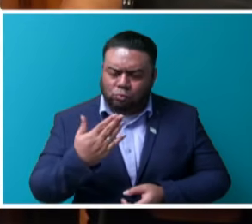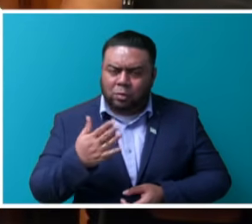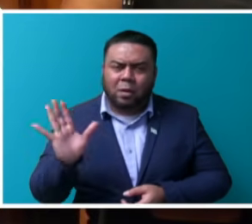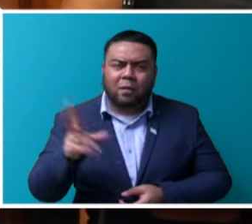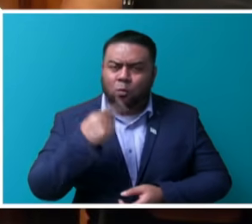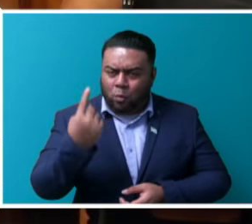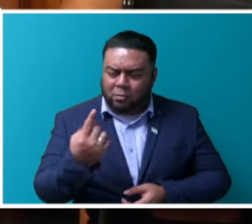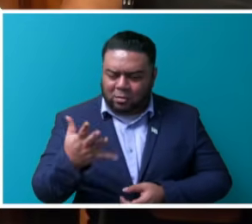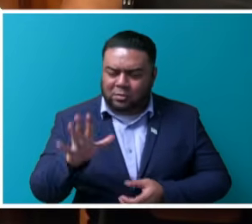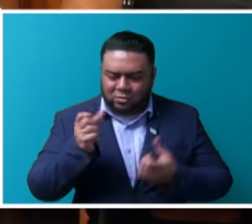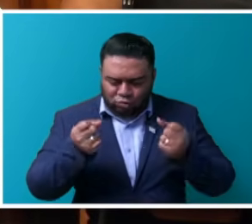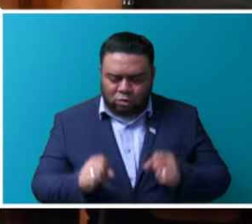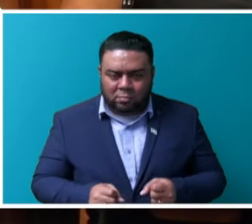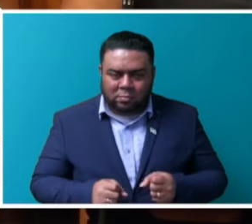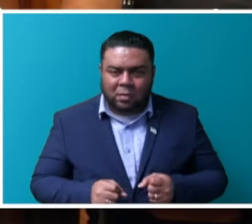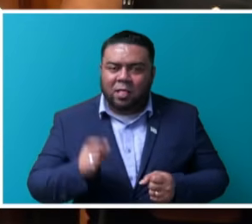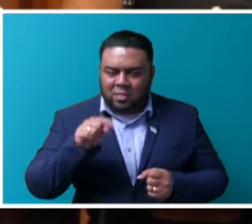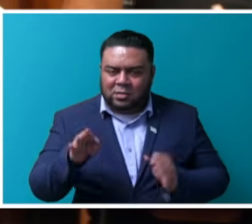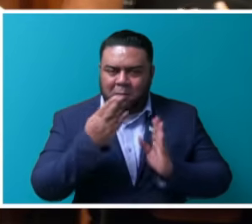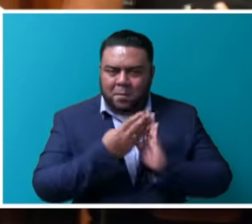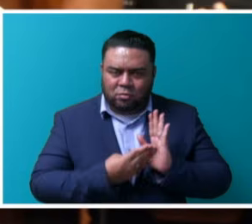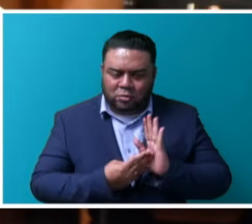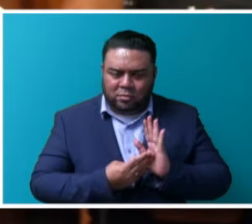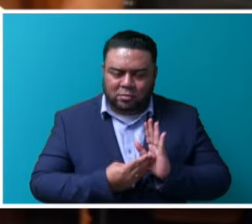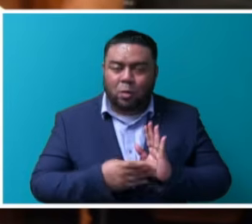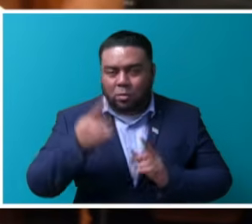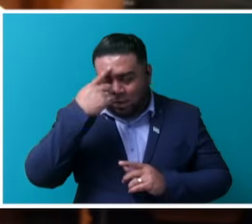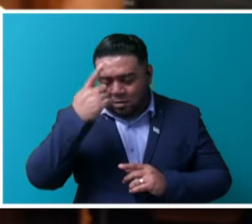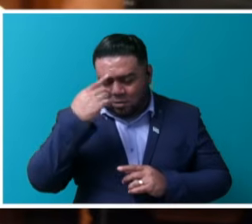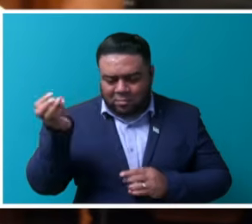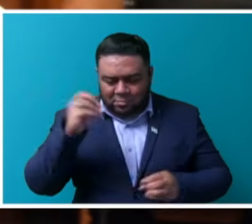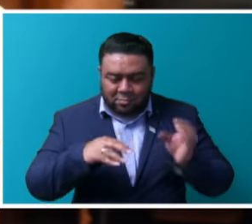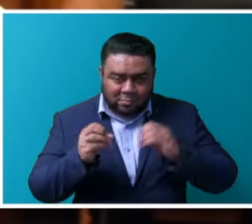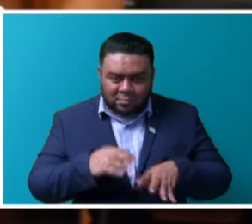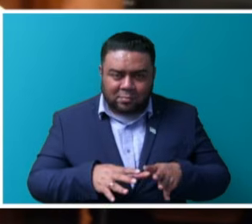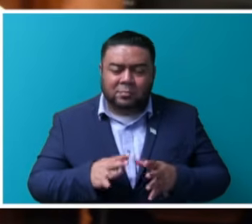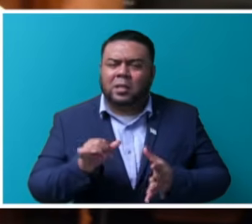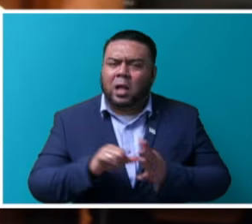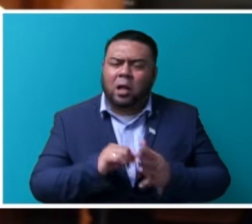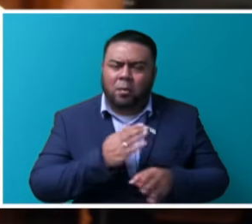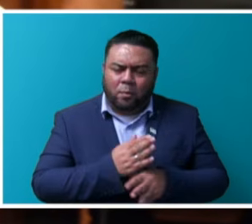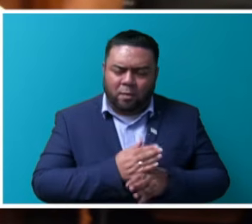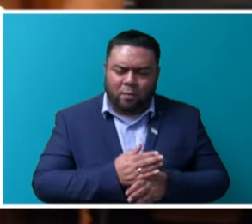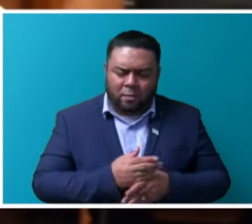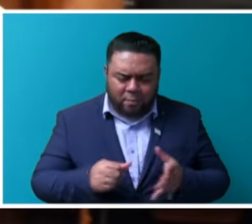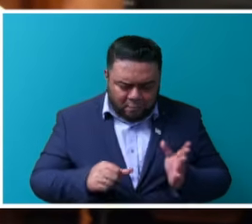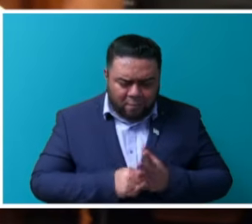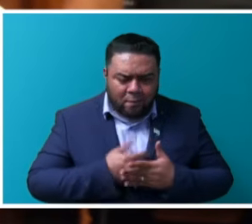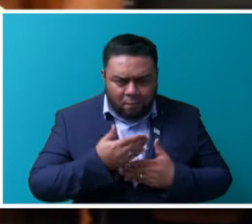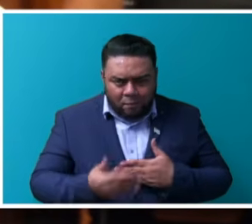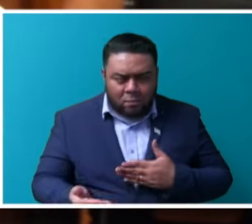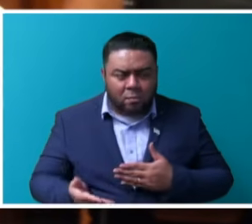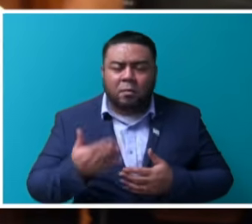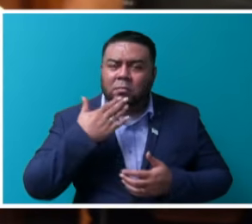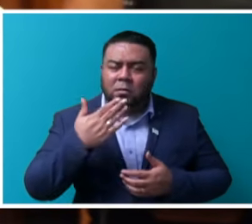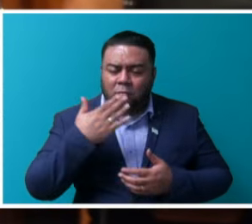everyone that has helped shape this budget with their ideas, input, hard work, and dedication. I thank the